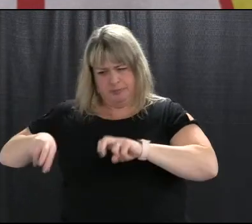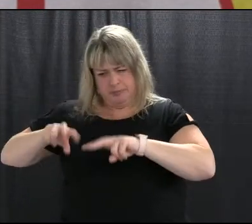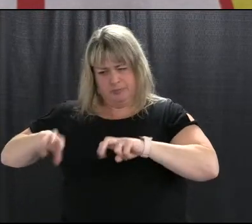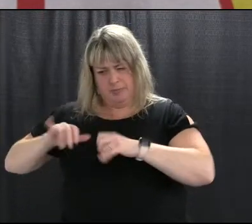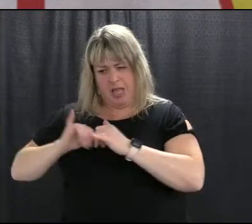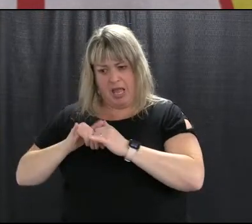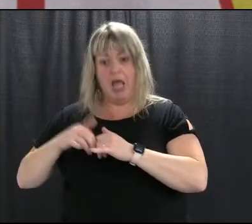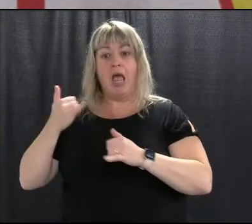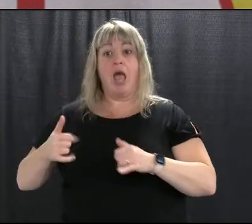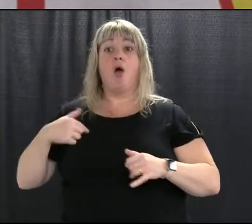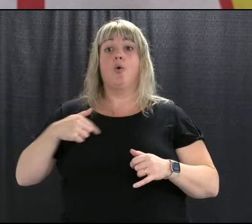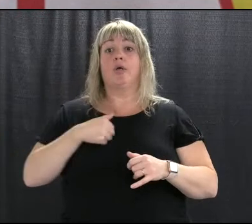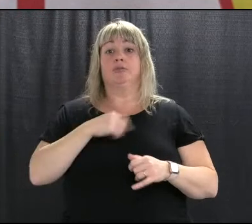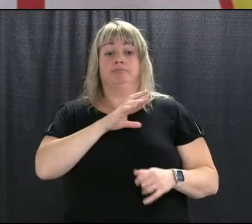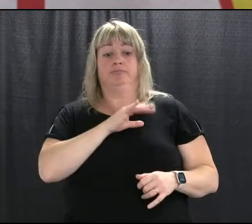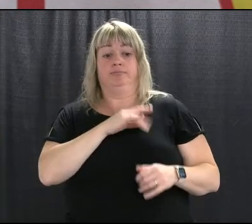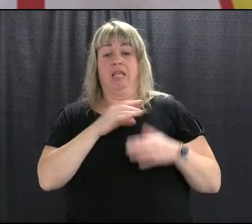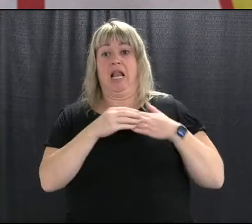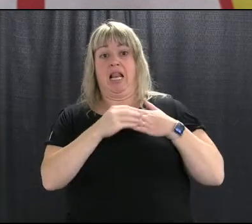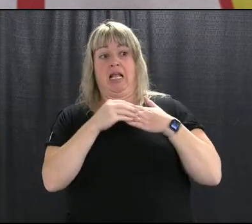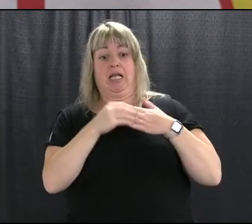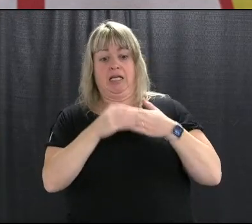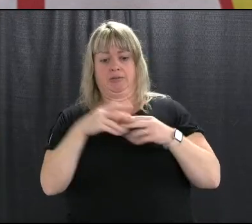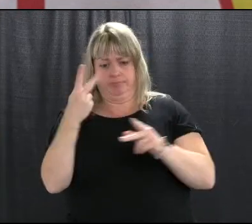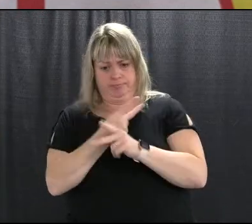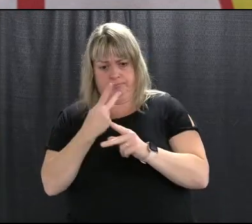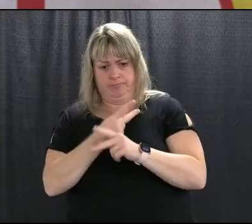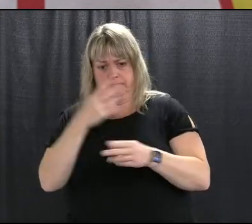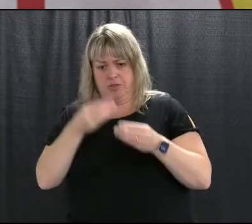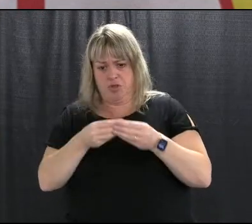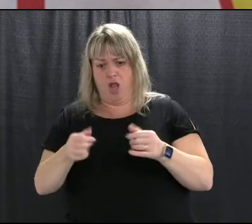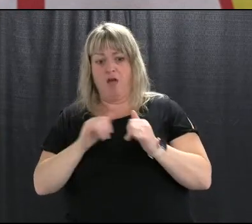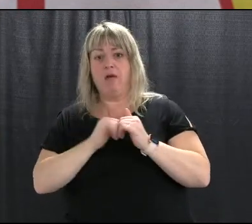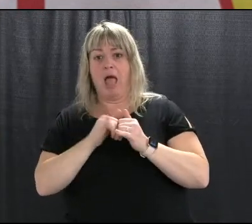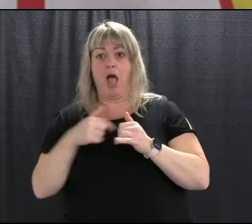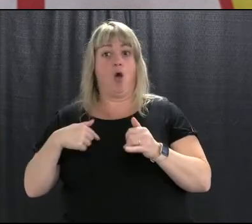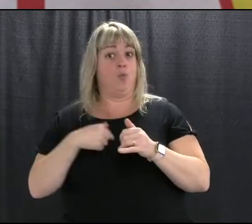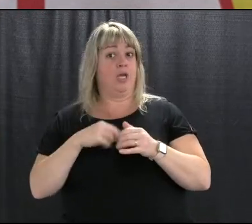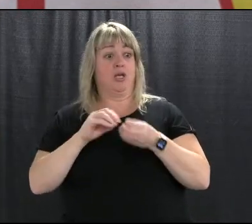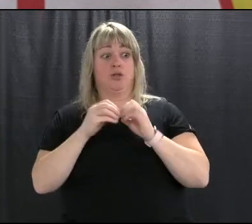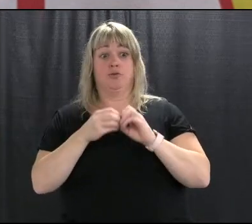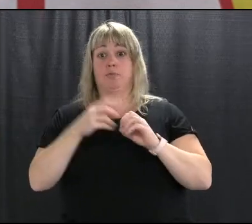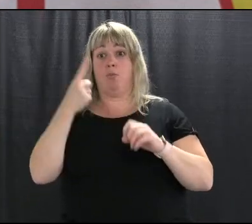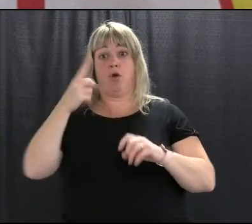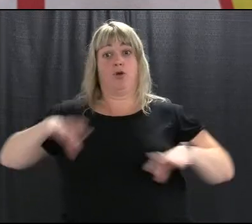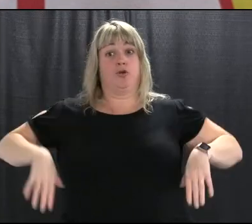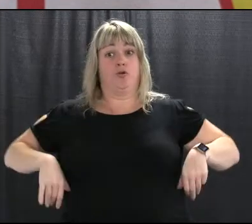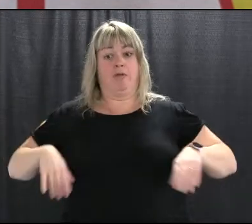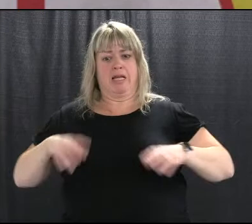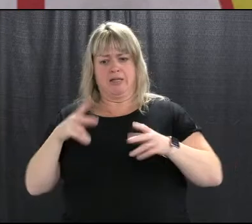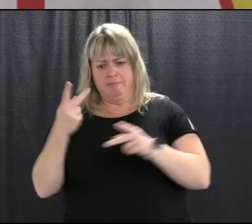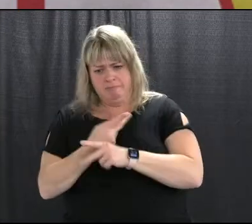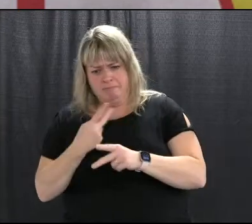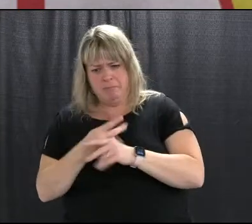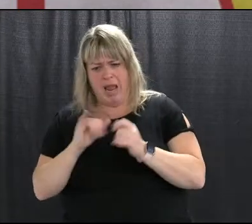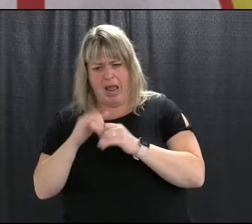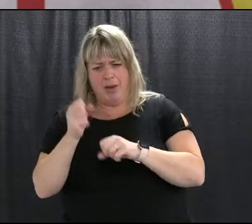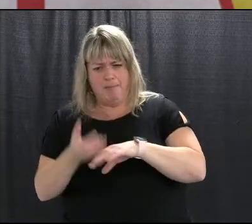in the country in terms of looking at solutions on how we reduce that with an aging population.